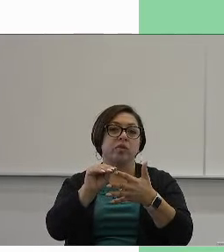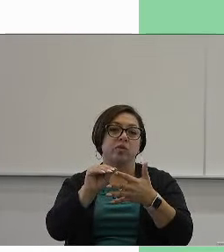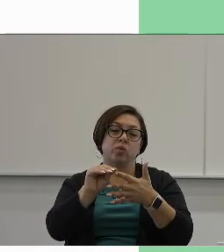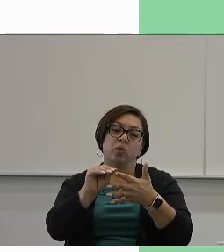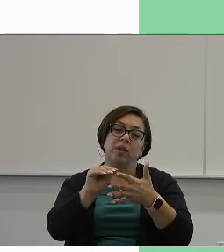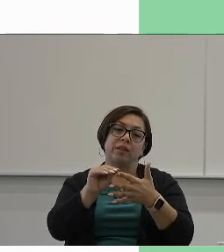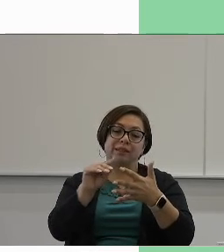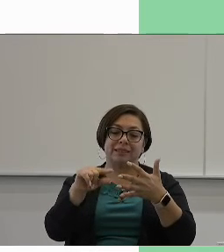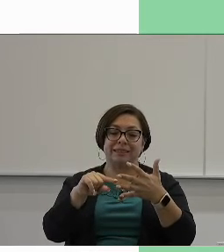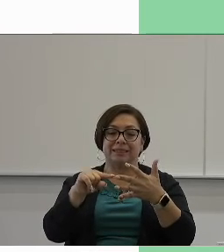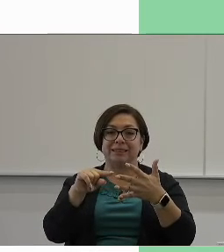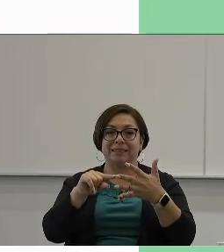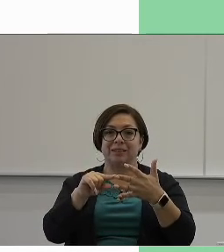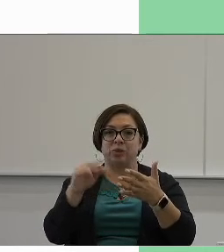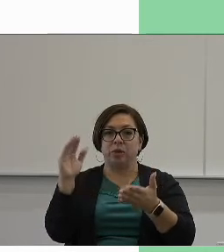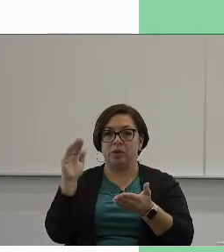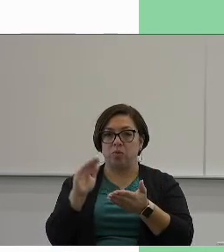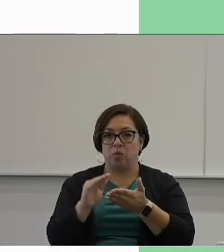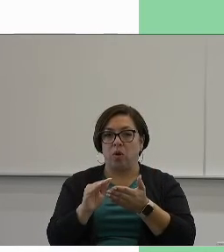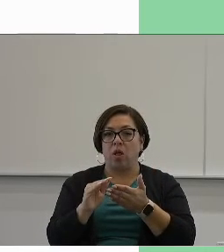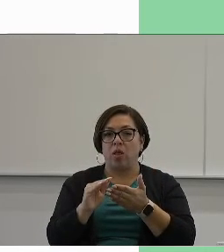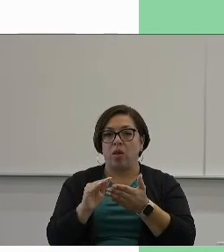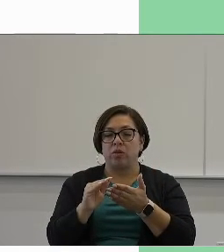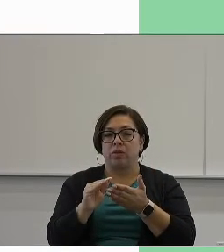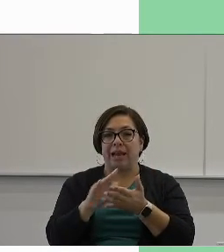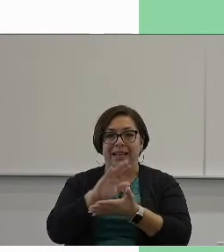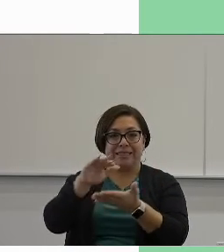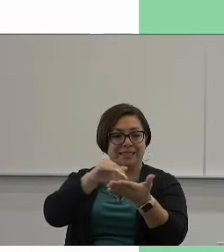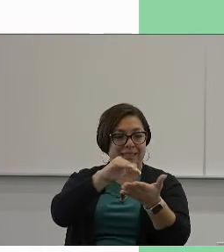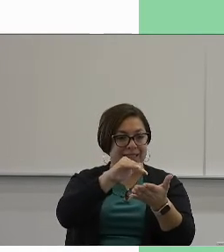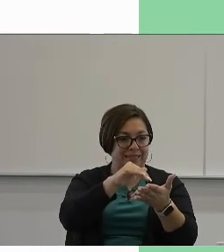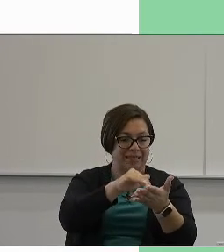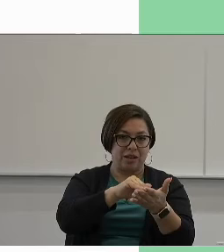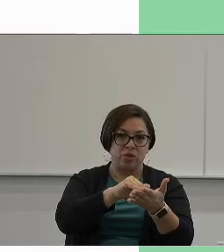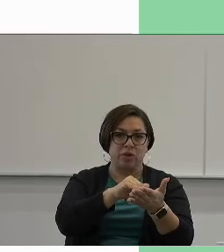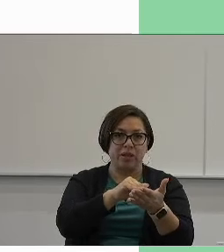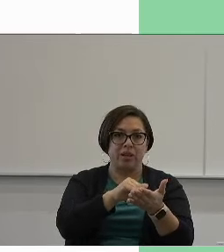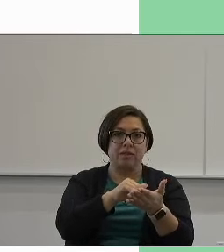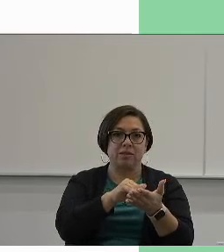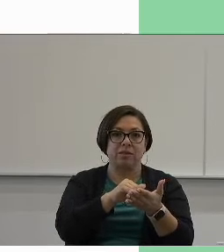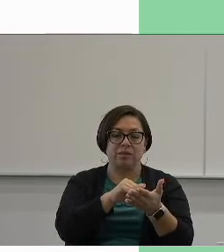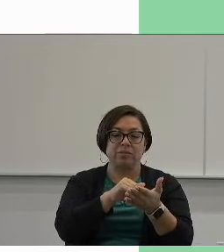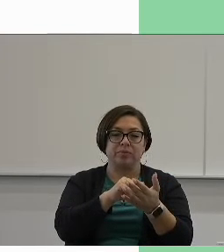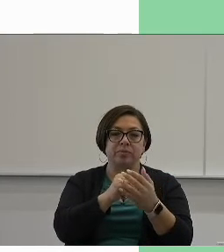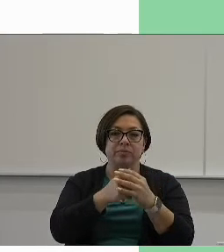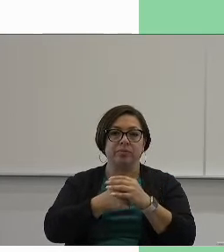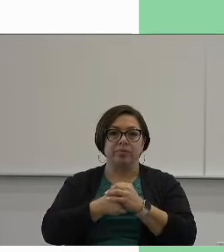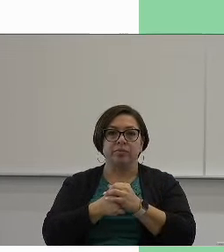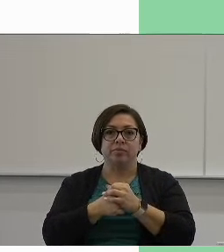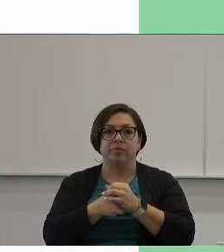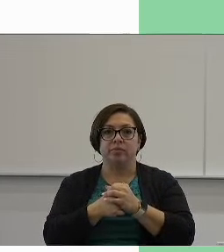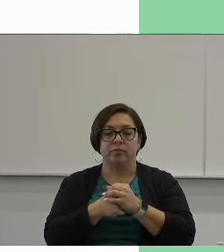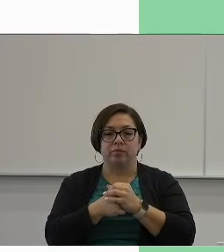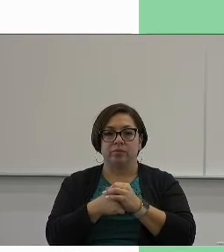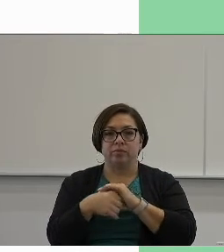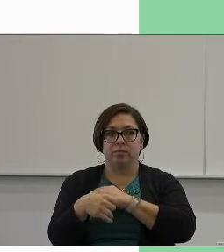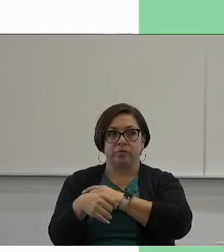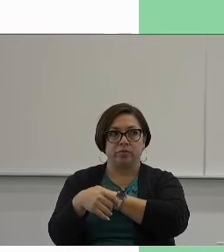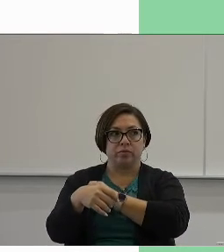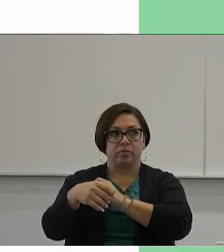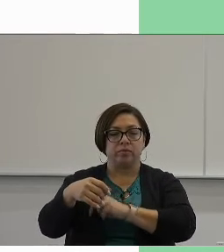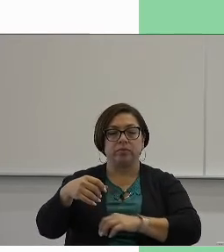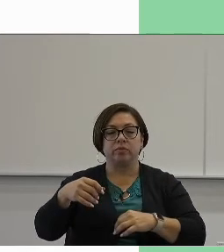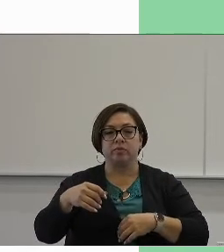3 becomes a little bit smaller and more centralized than it currently is under the benchmark or the current configuration of